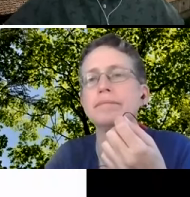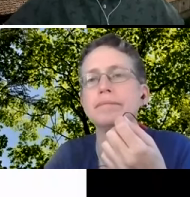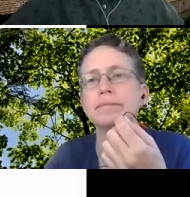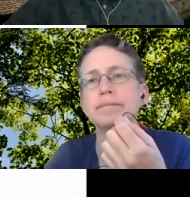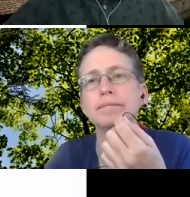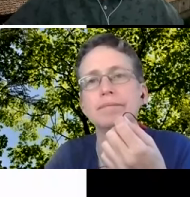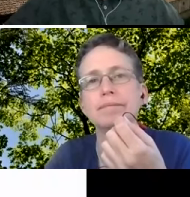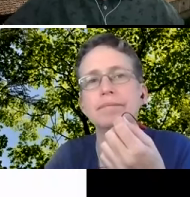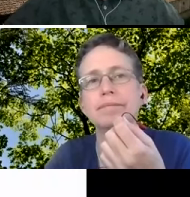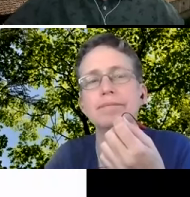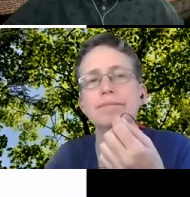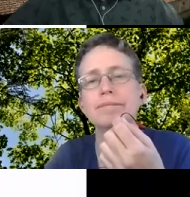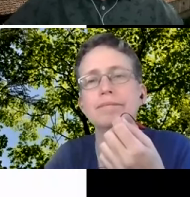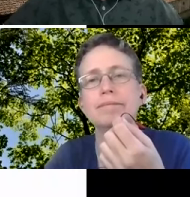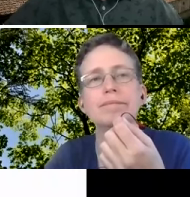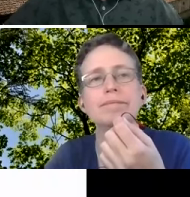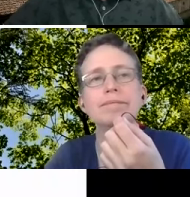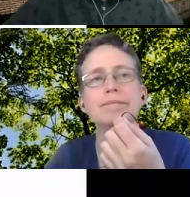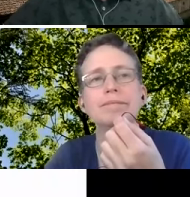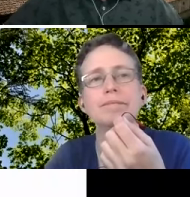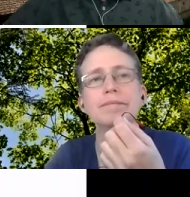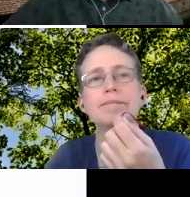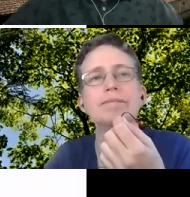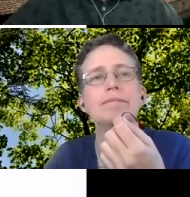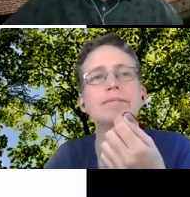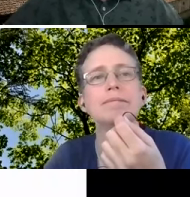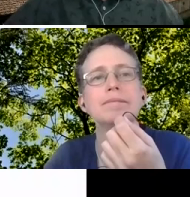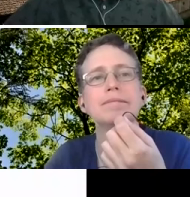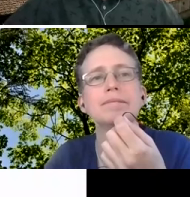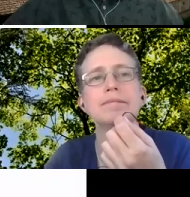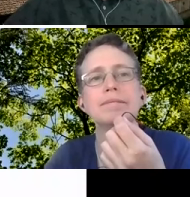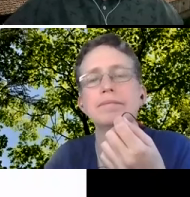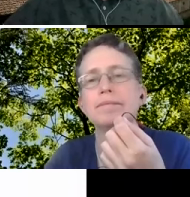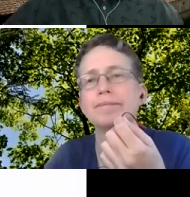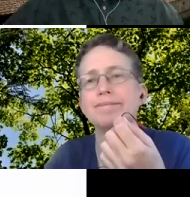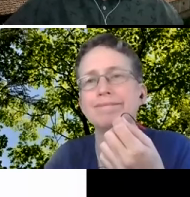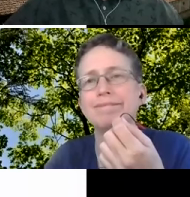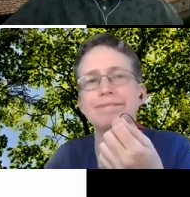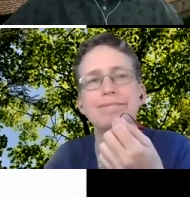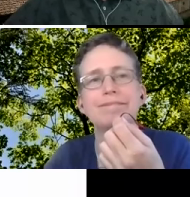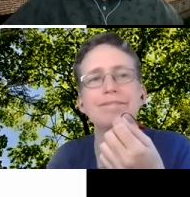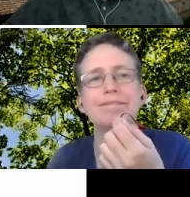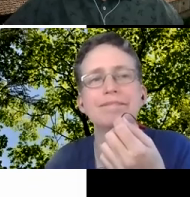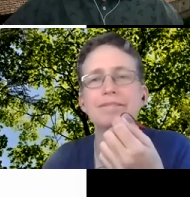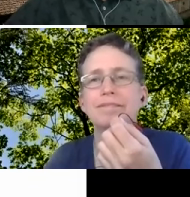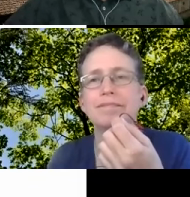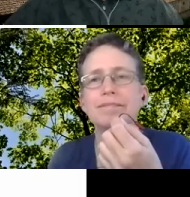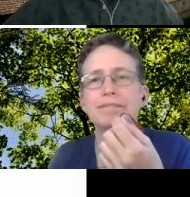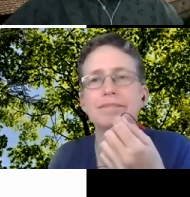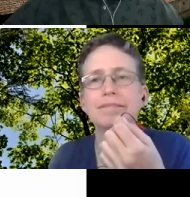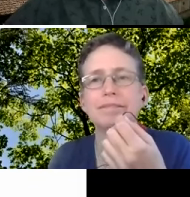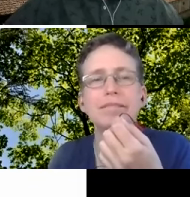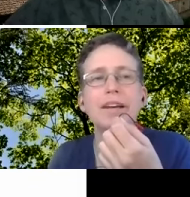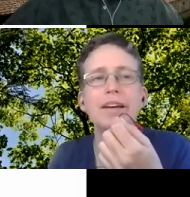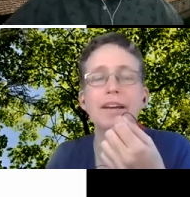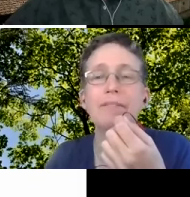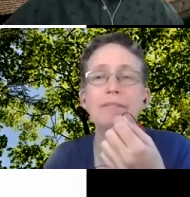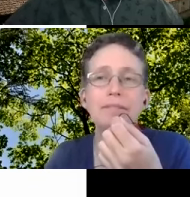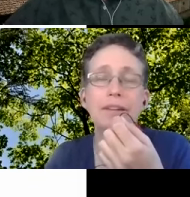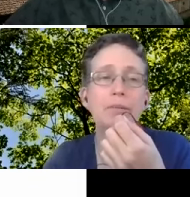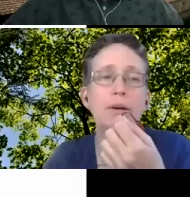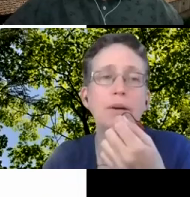So let's see. It always takes a couple seconds for people to figure out exactly what they'd like to ask. So we'll give them a